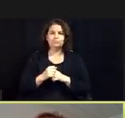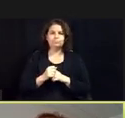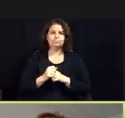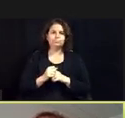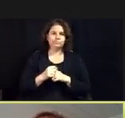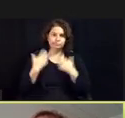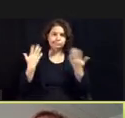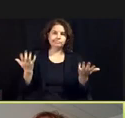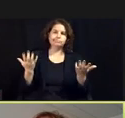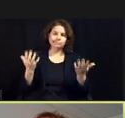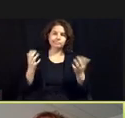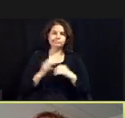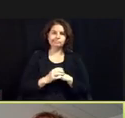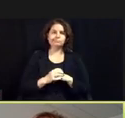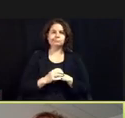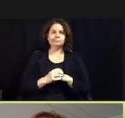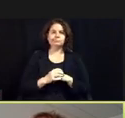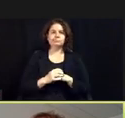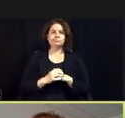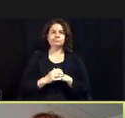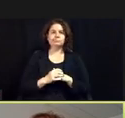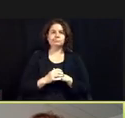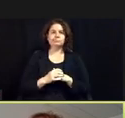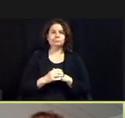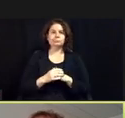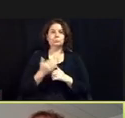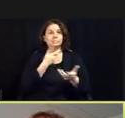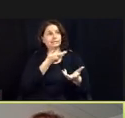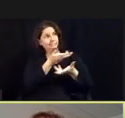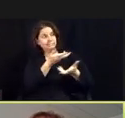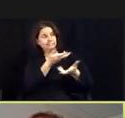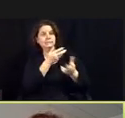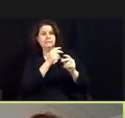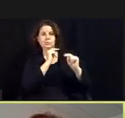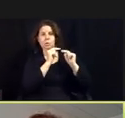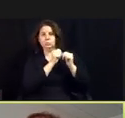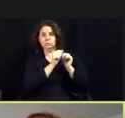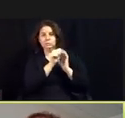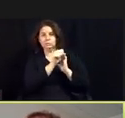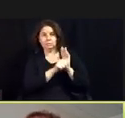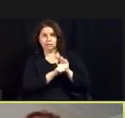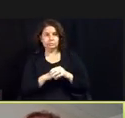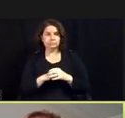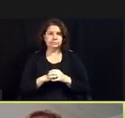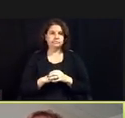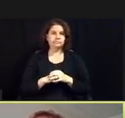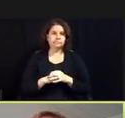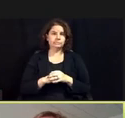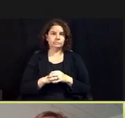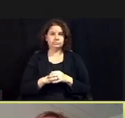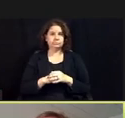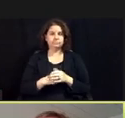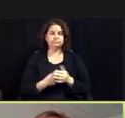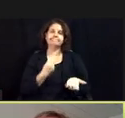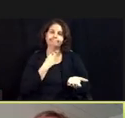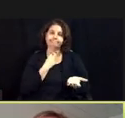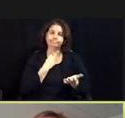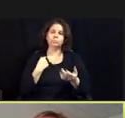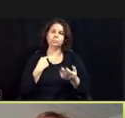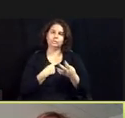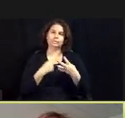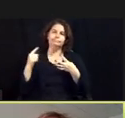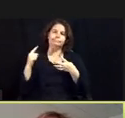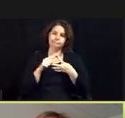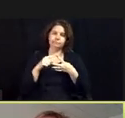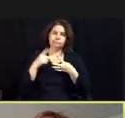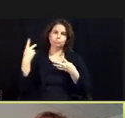with the state that has been negotiated was, rather than having us be committed into that purple category in which we would have to stay for 3 weeks